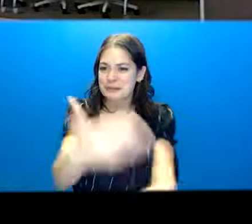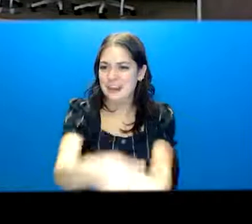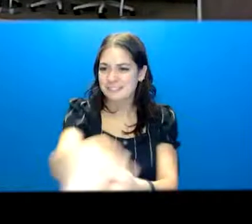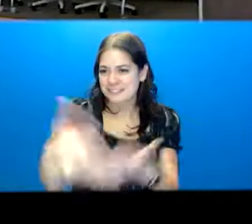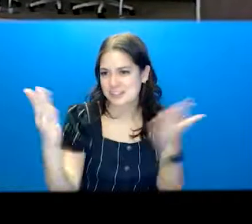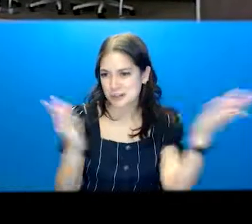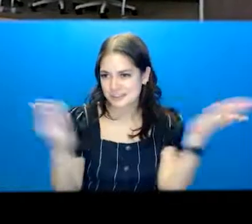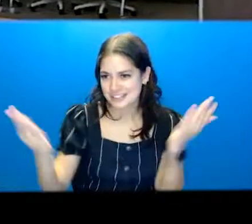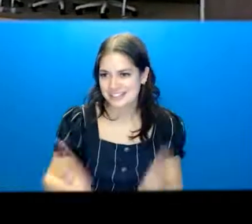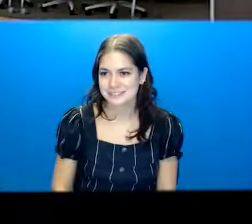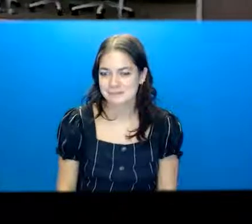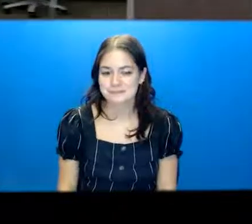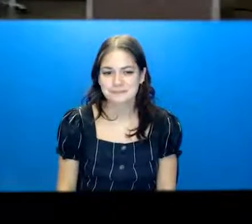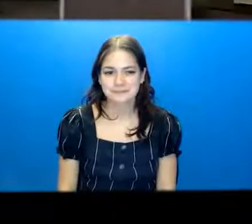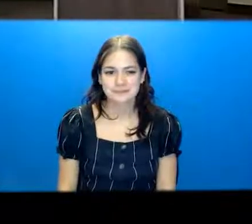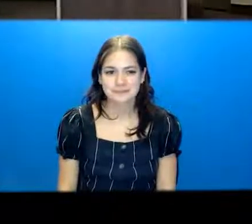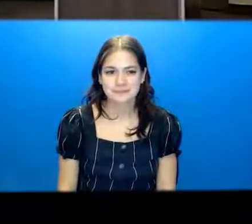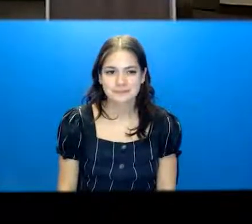services.